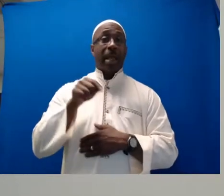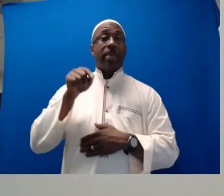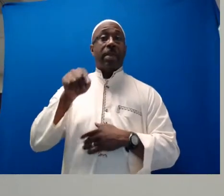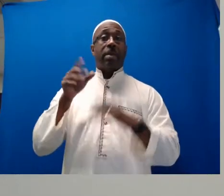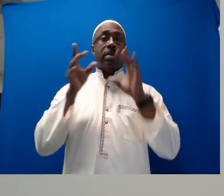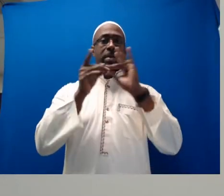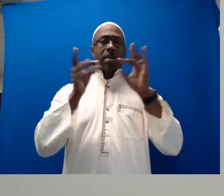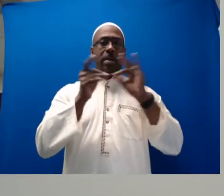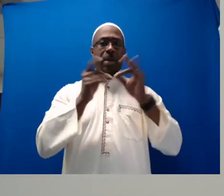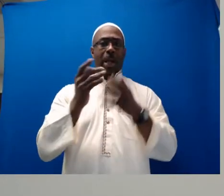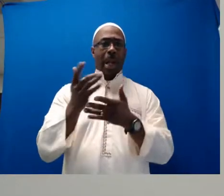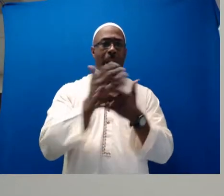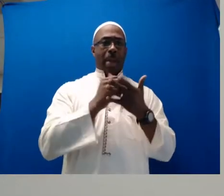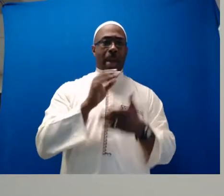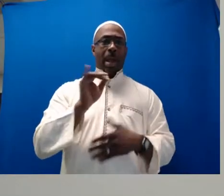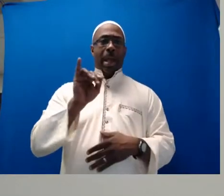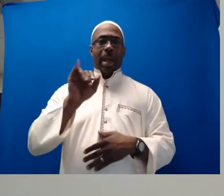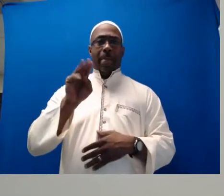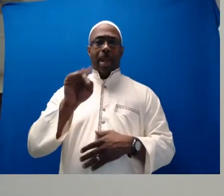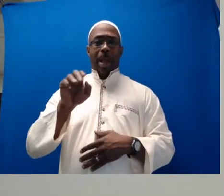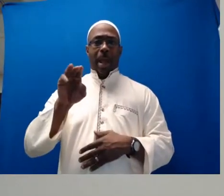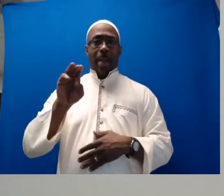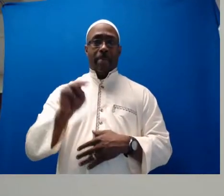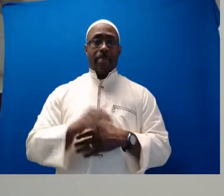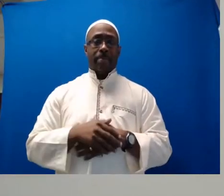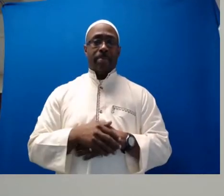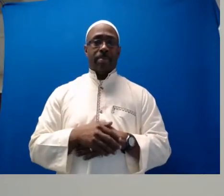by Imam Al-Bukhari,